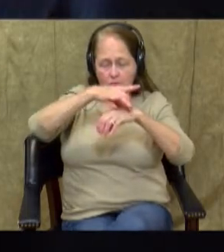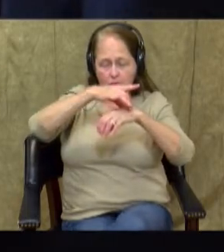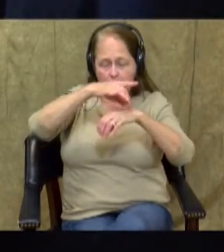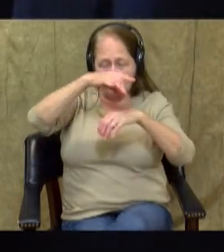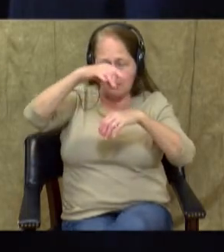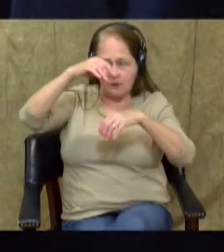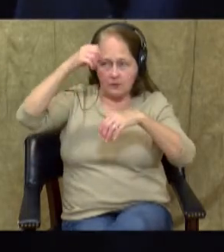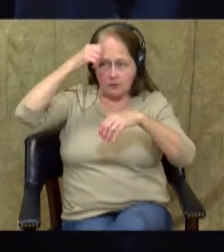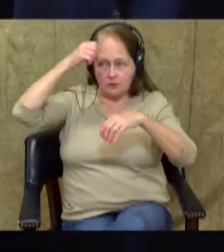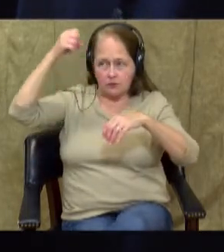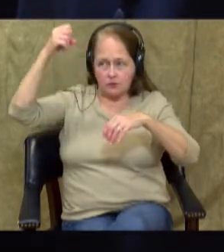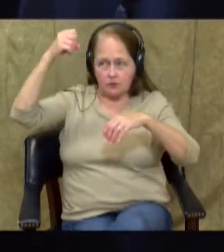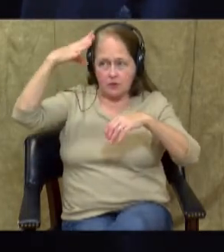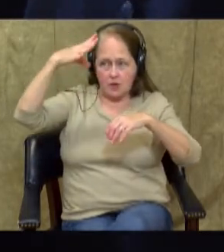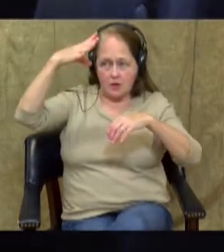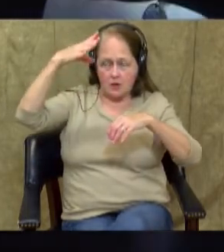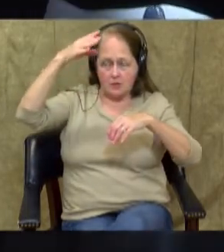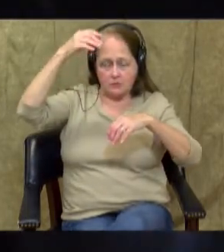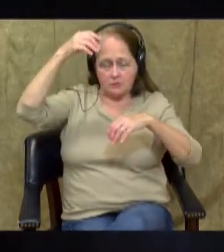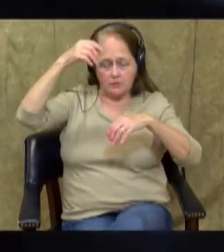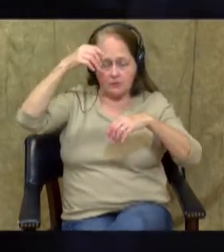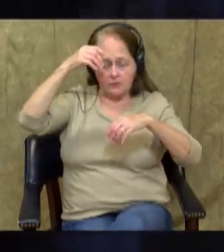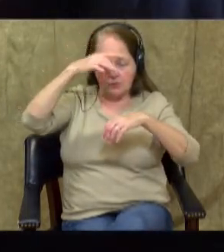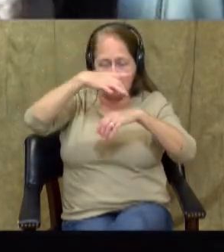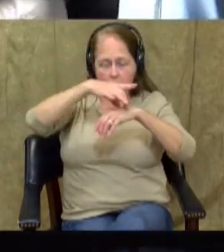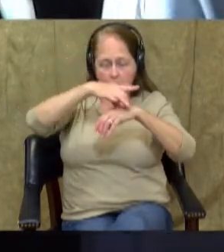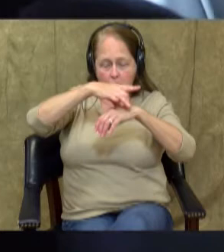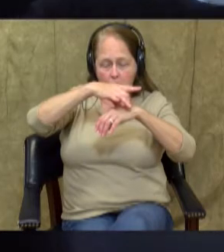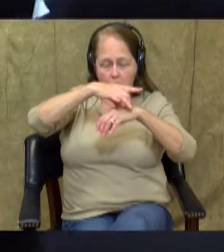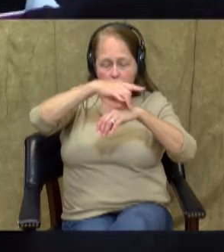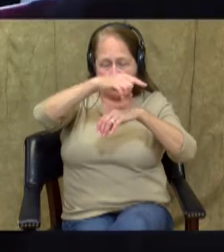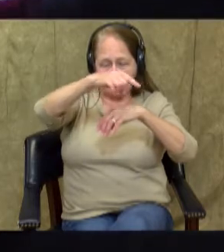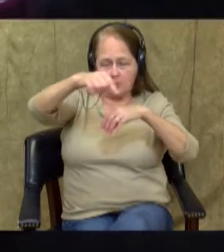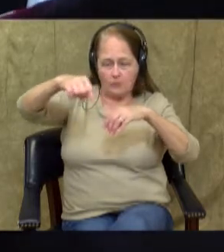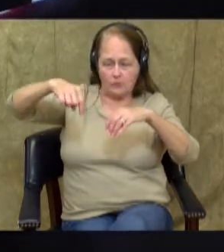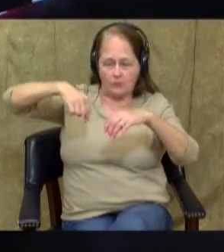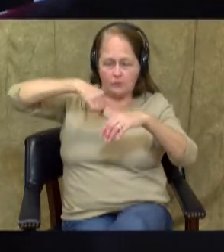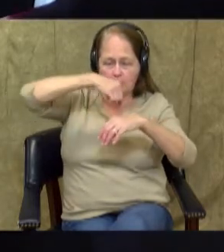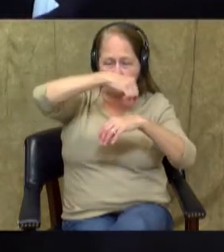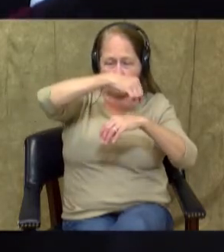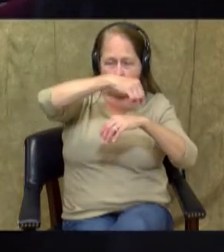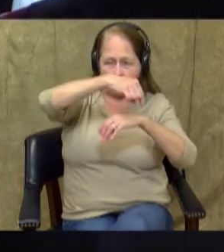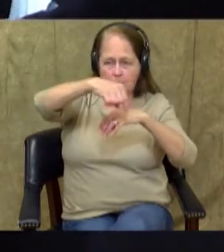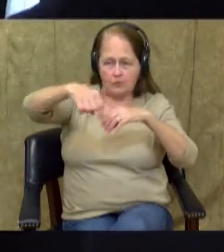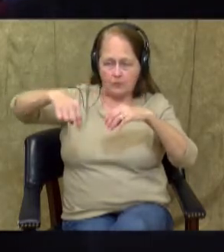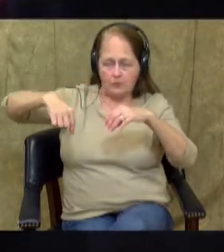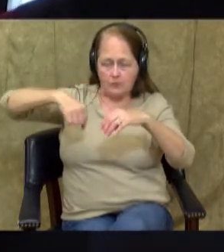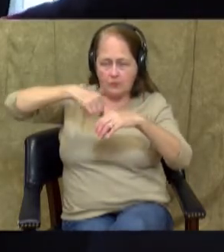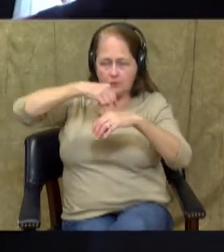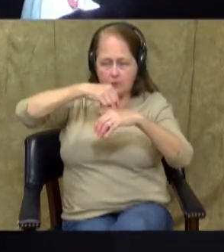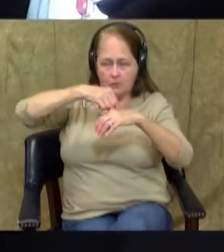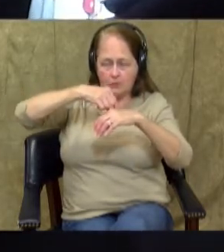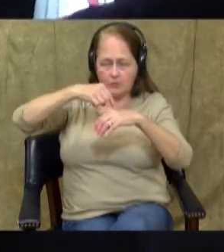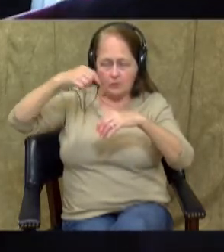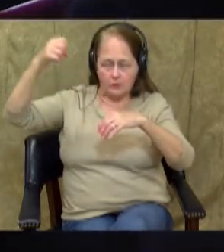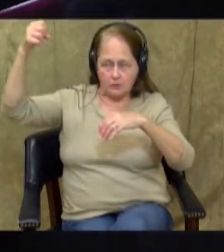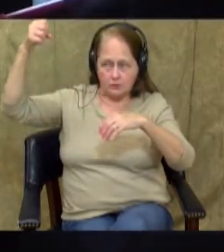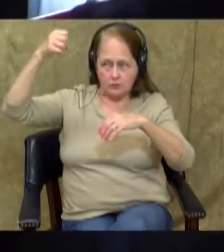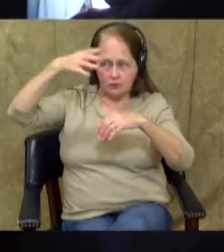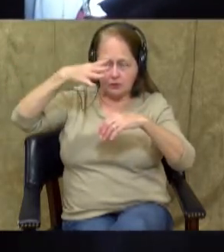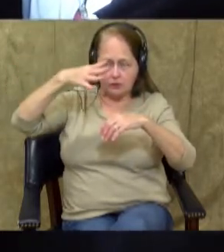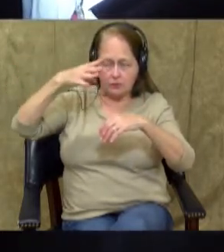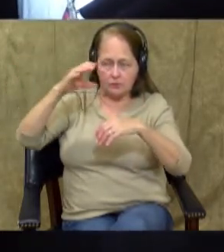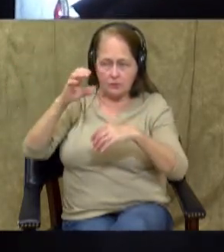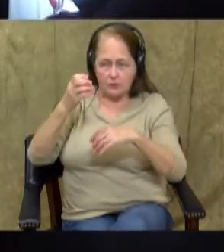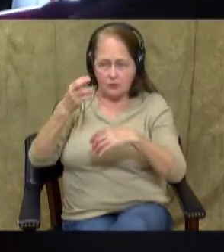inside of the orbit because it's the center point of the orbit. So, what we've just established is always, no matter what, if it's a